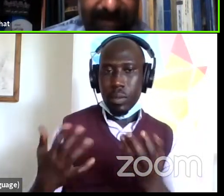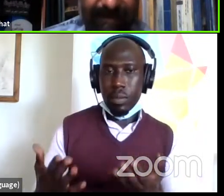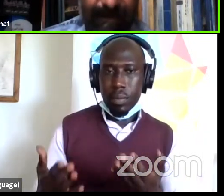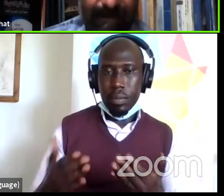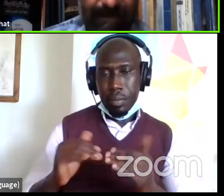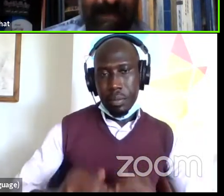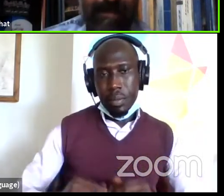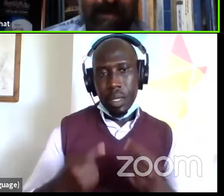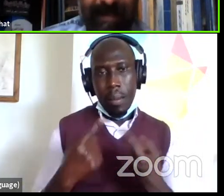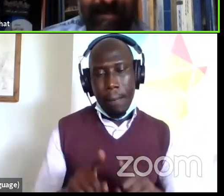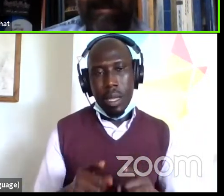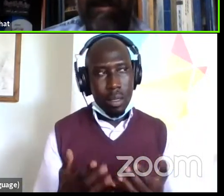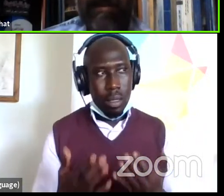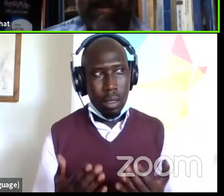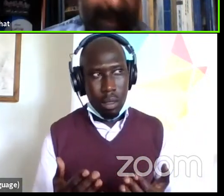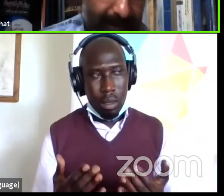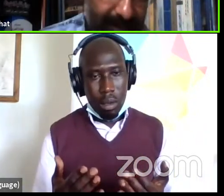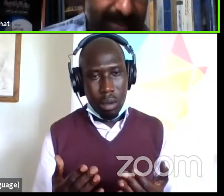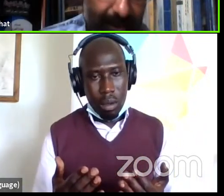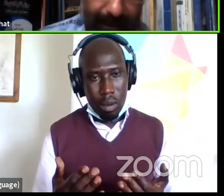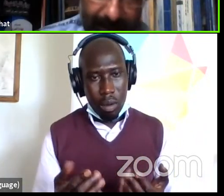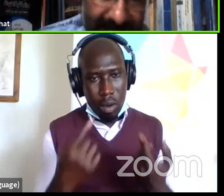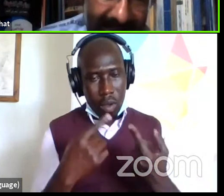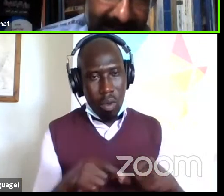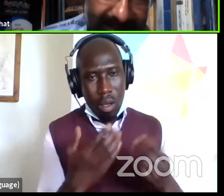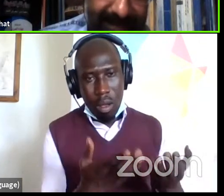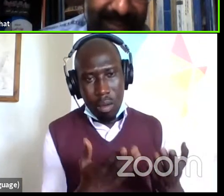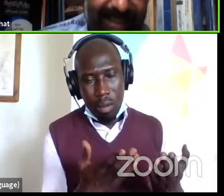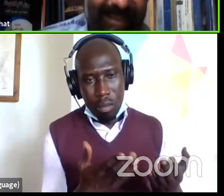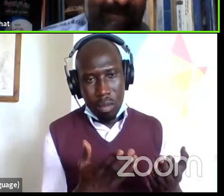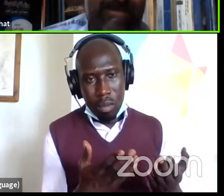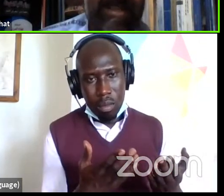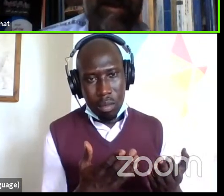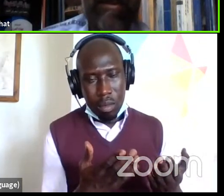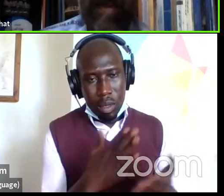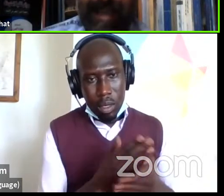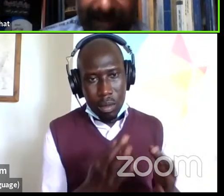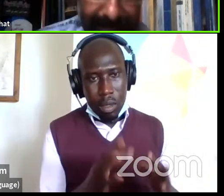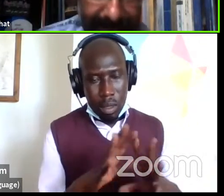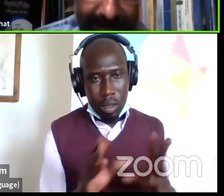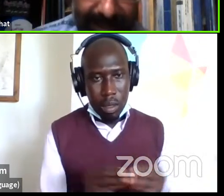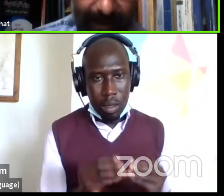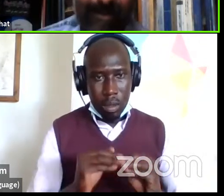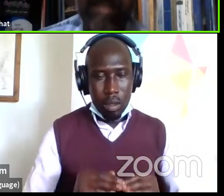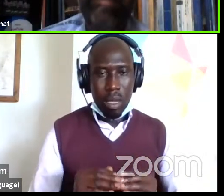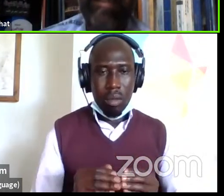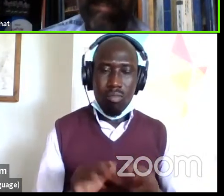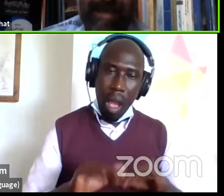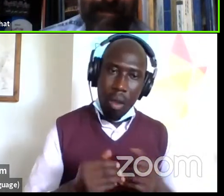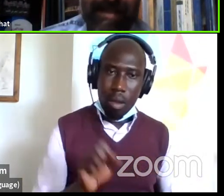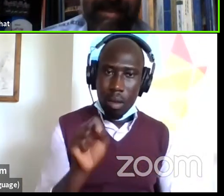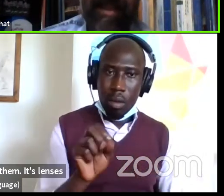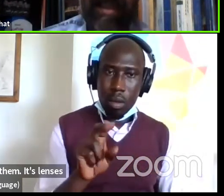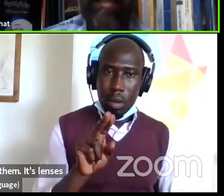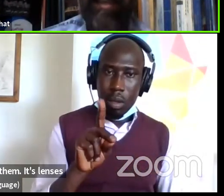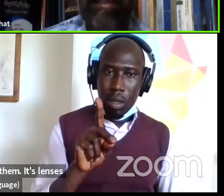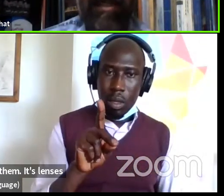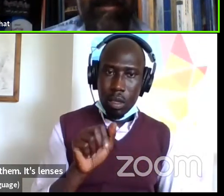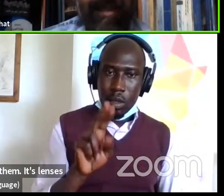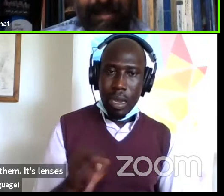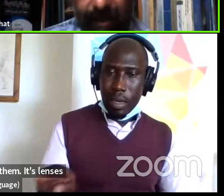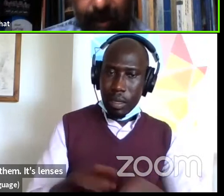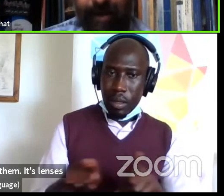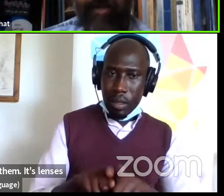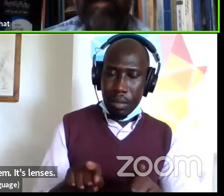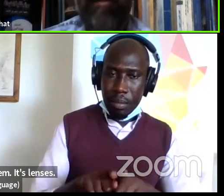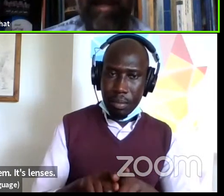But but we have emergency law still. If we speak about Sudan, Sudan is the same. So